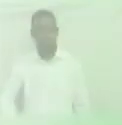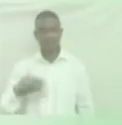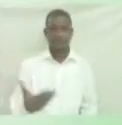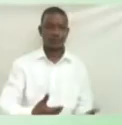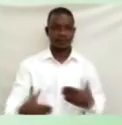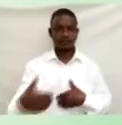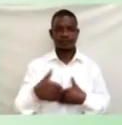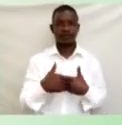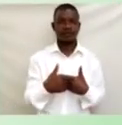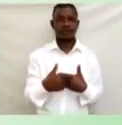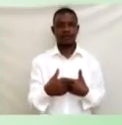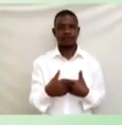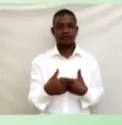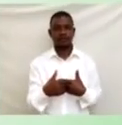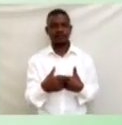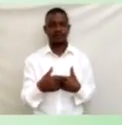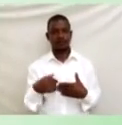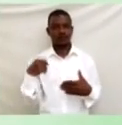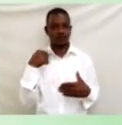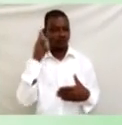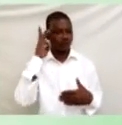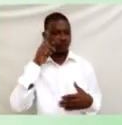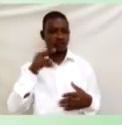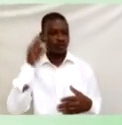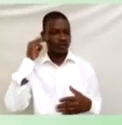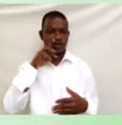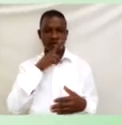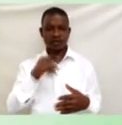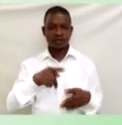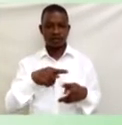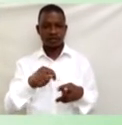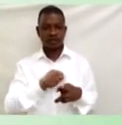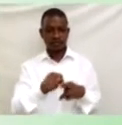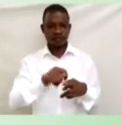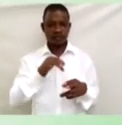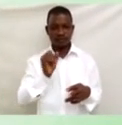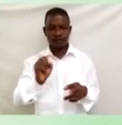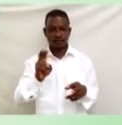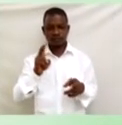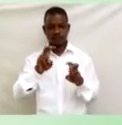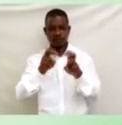Welcome back. Now, let's take a deep look at the subjunctive mood.